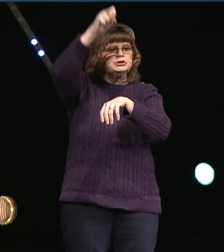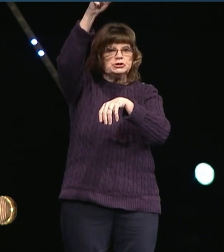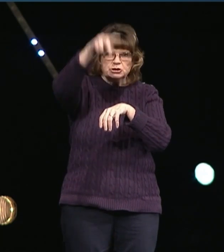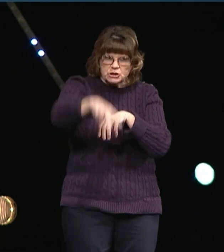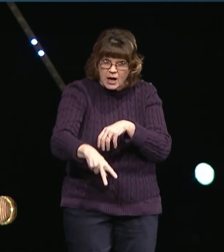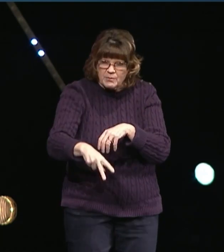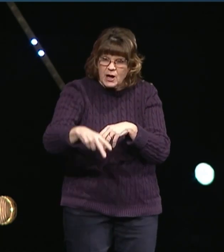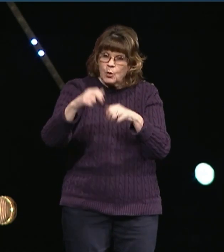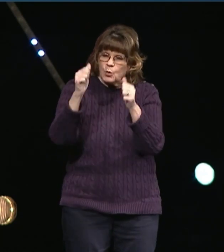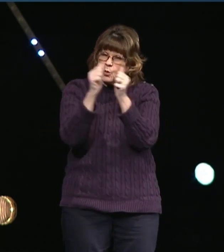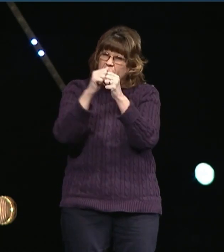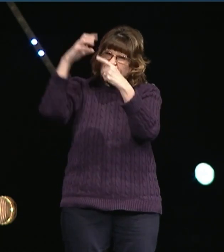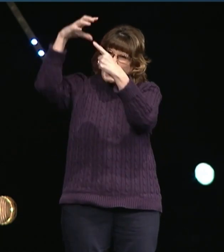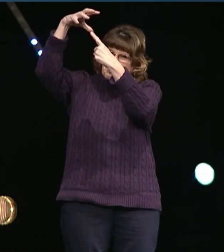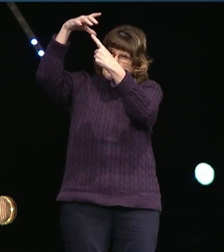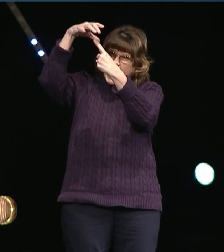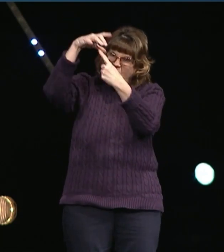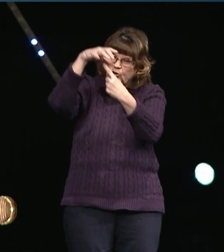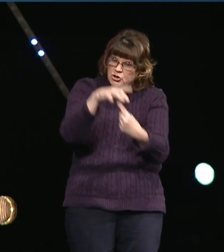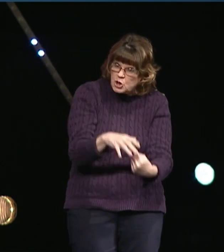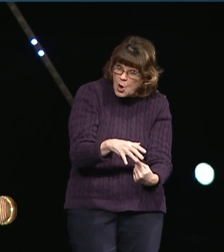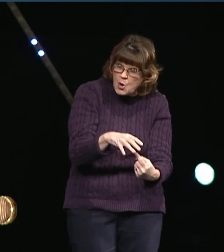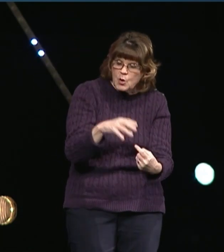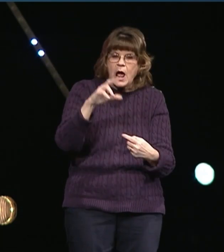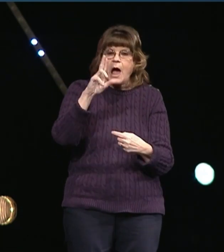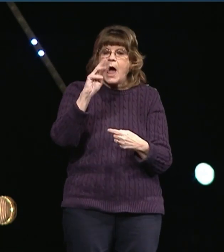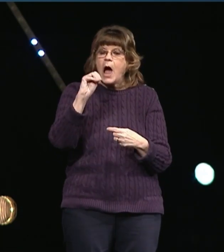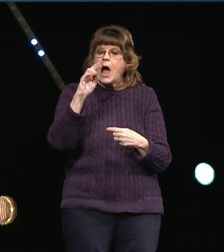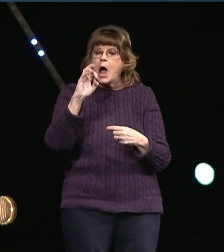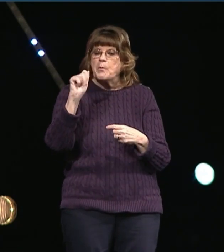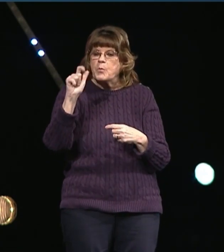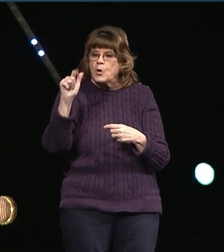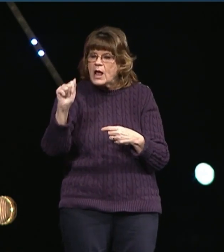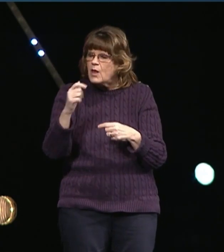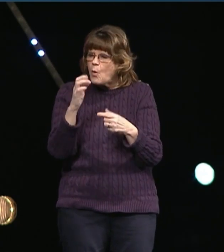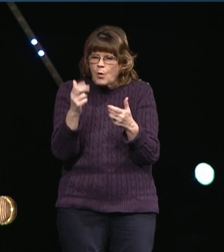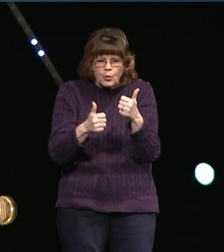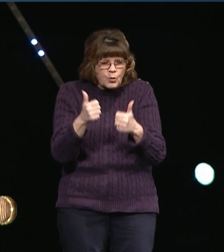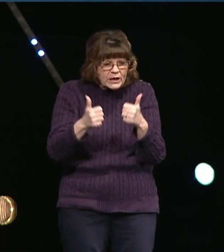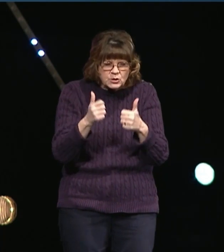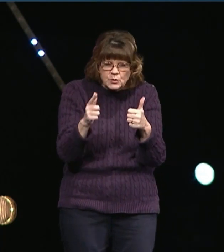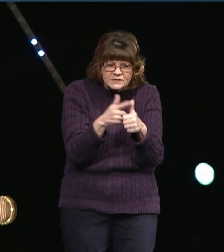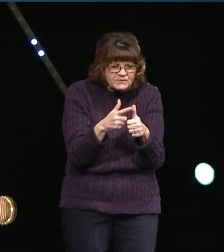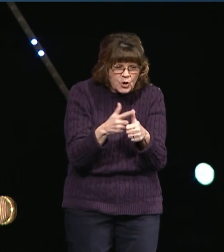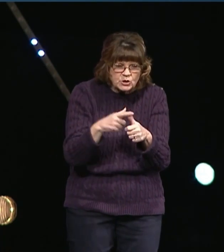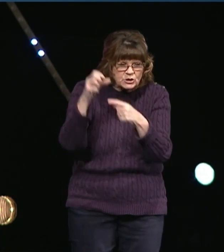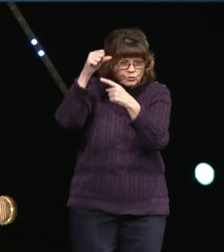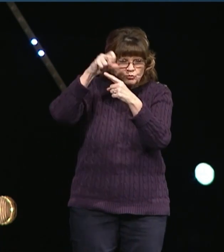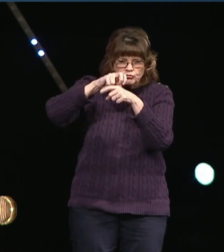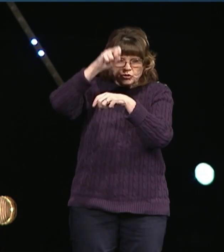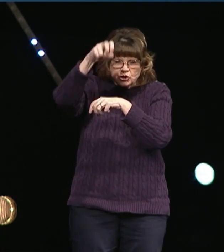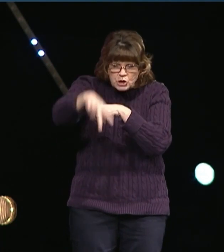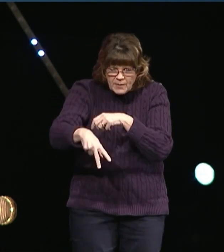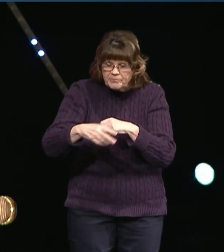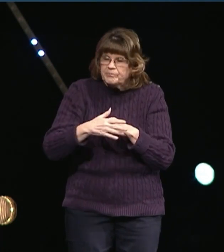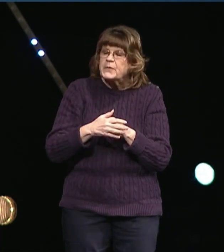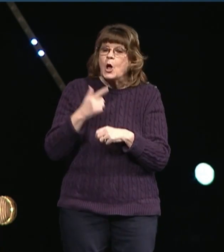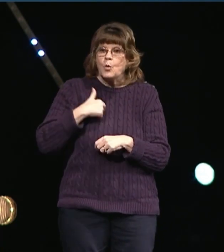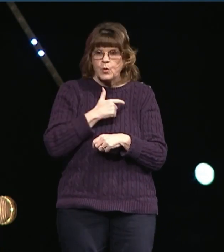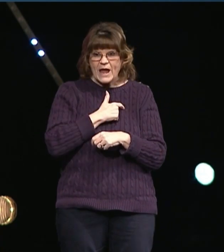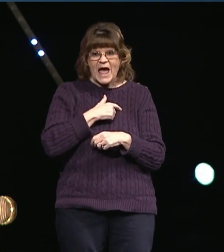with the parachute, the umbrella, or the cardboard wings? Which was first? Well, we had a big beach